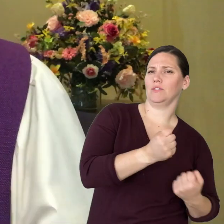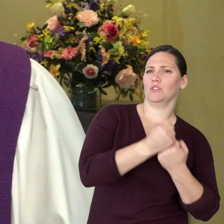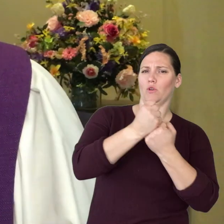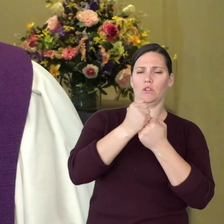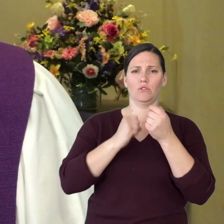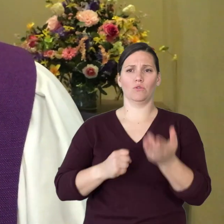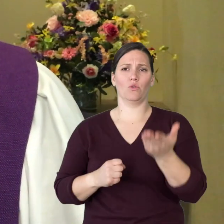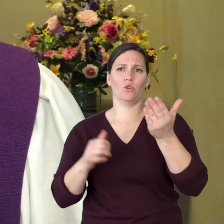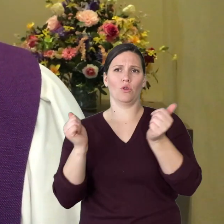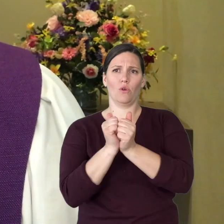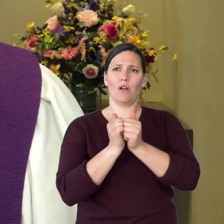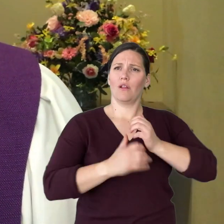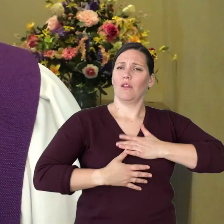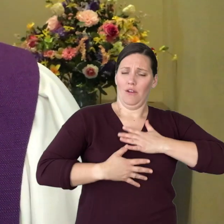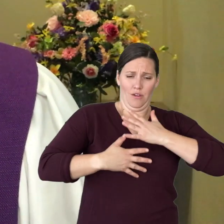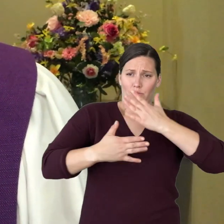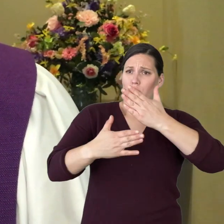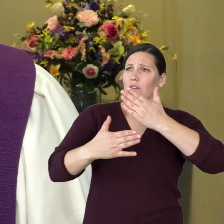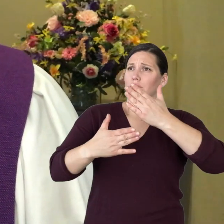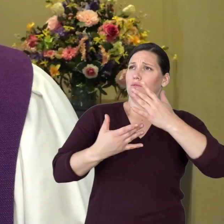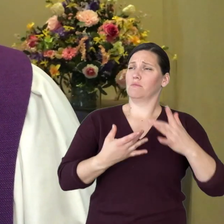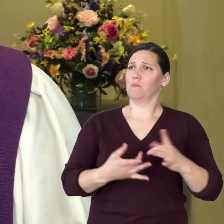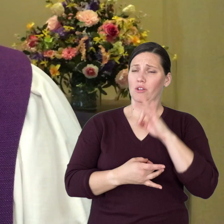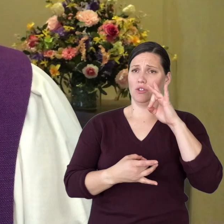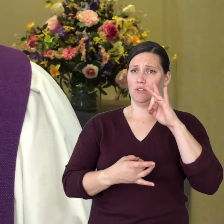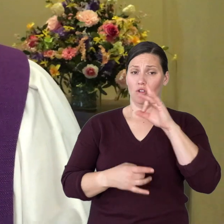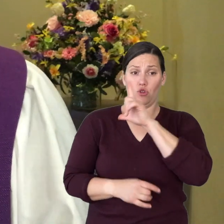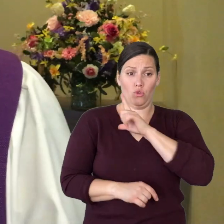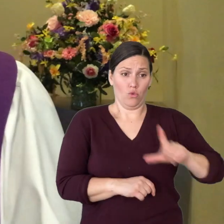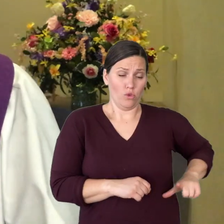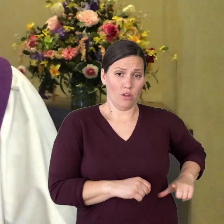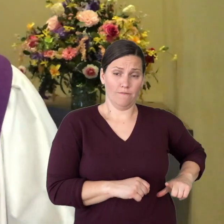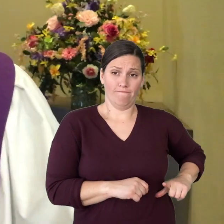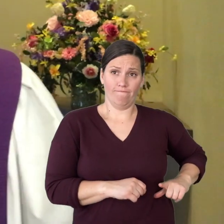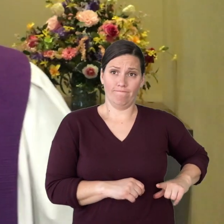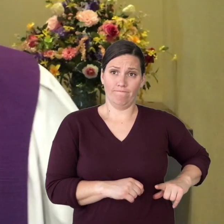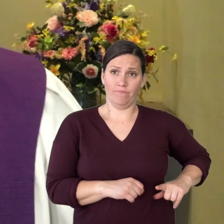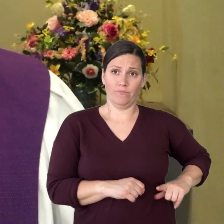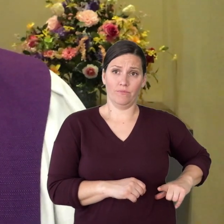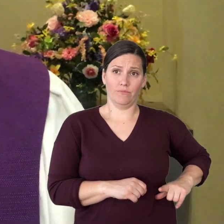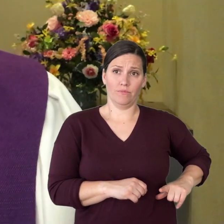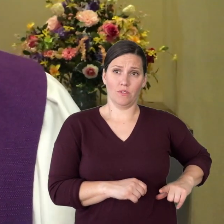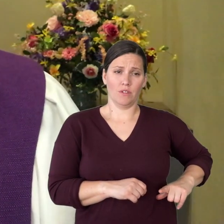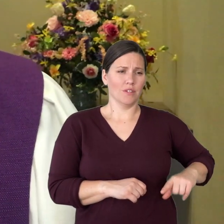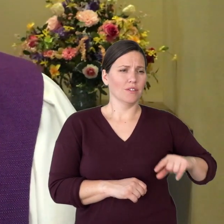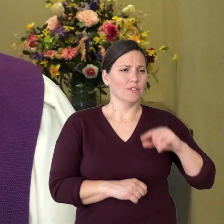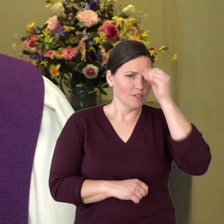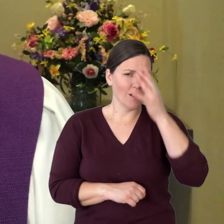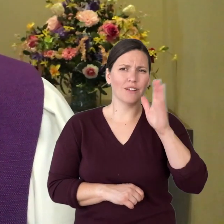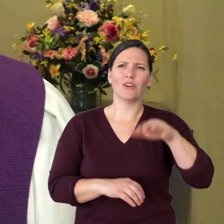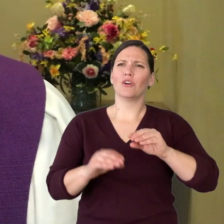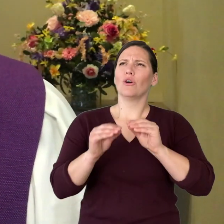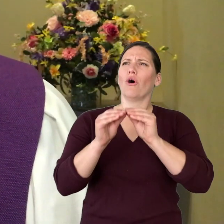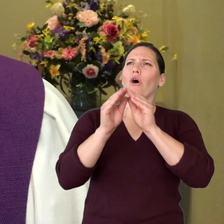you with a willing spirit. The Lord opens your lips so that you